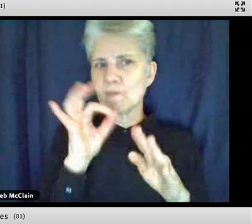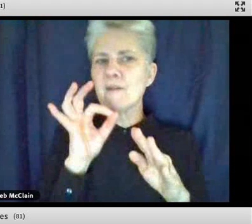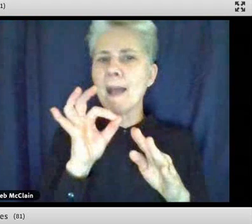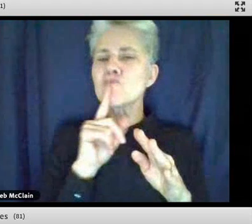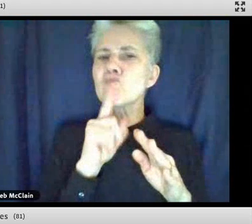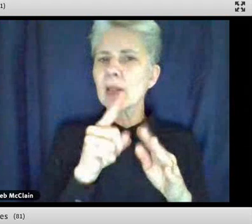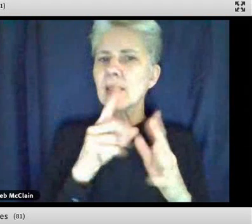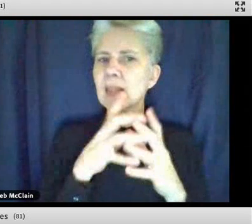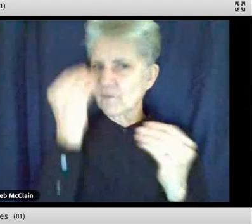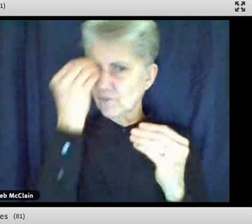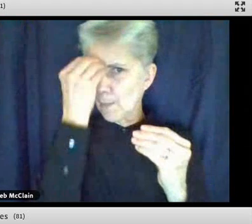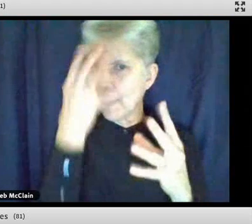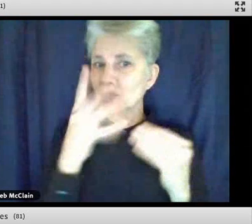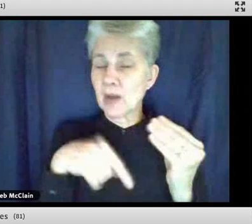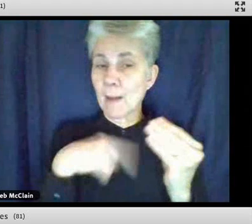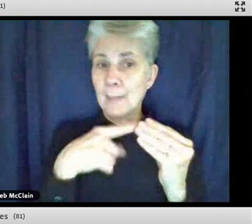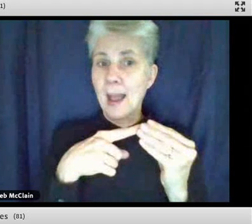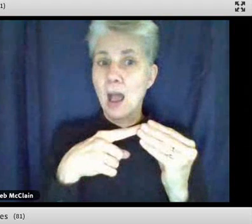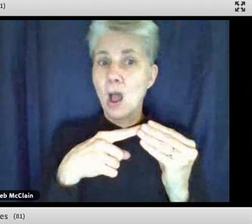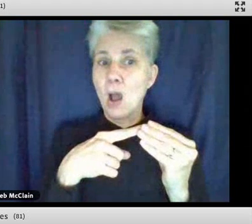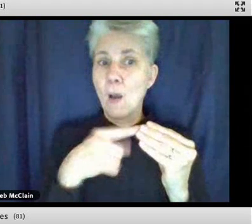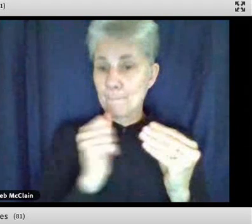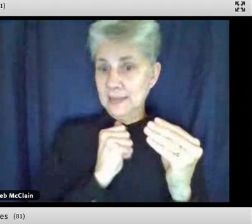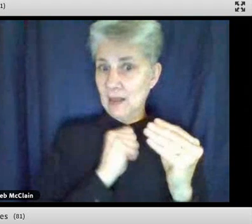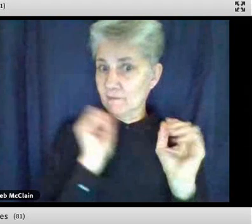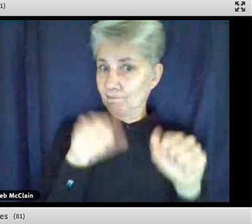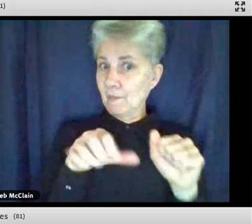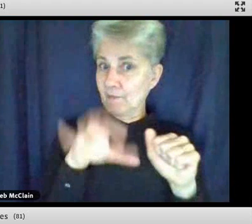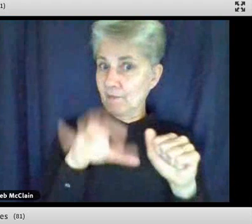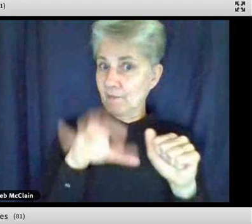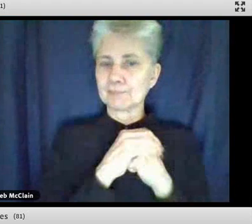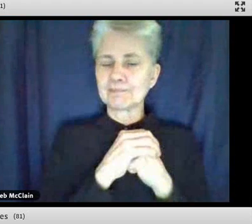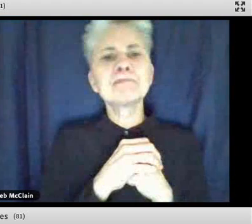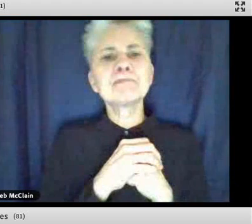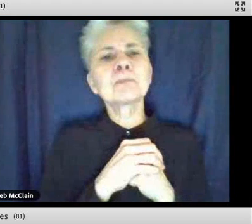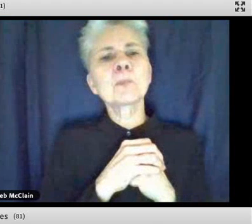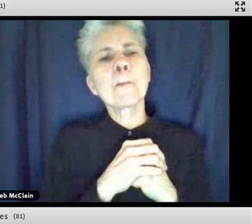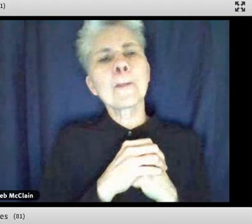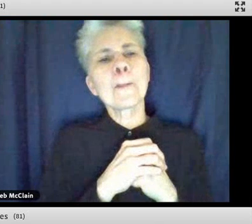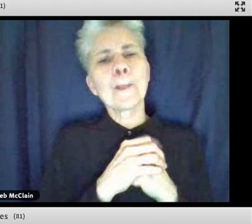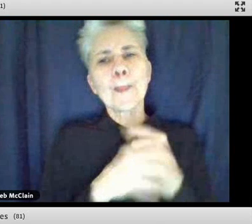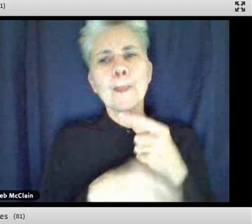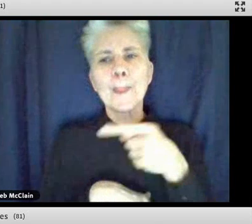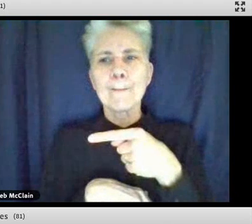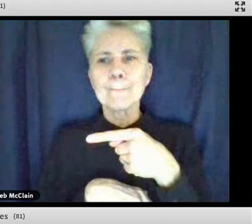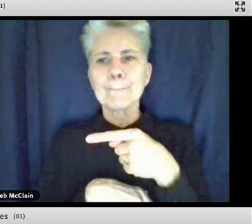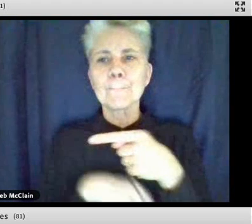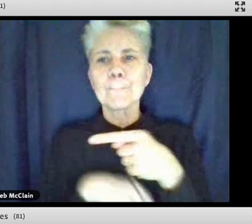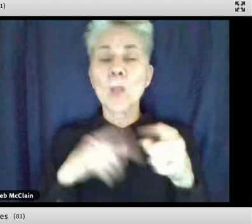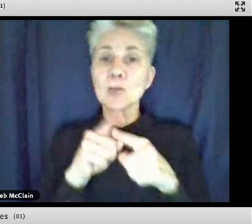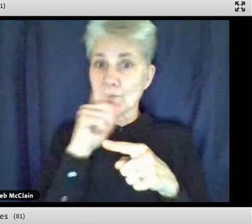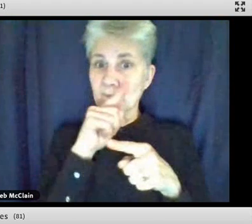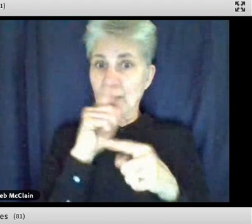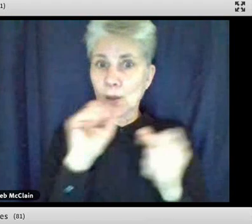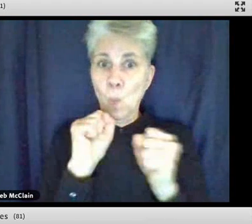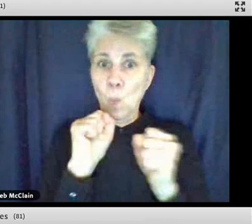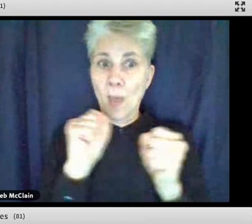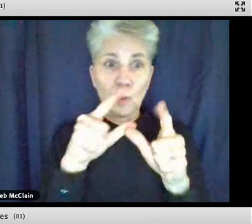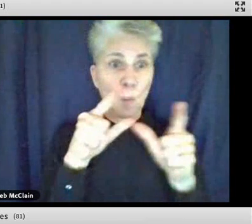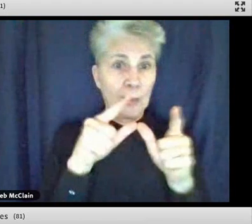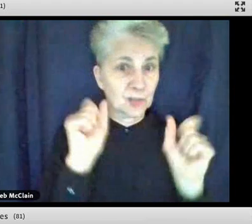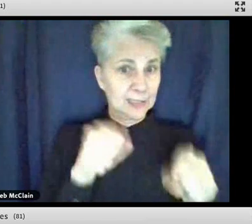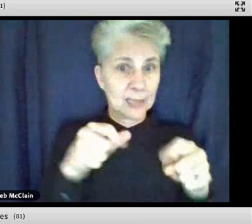of information about myself. Um, Also, you can fake the weather and location. So during